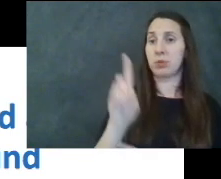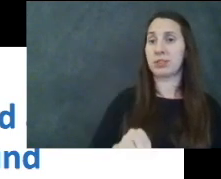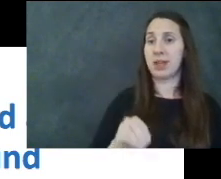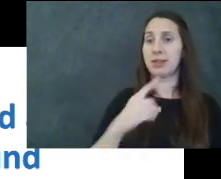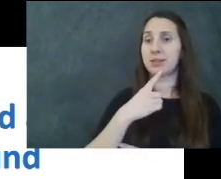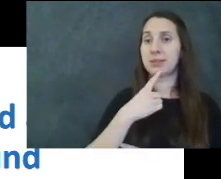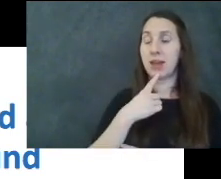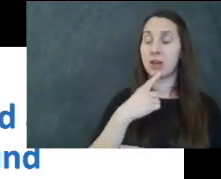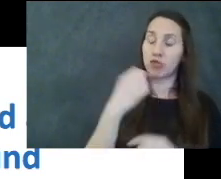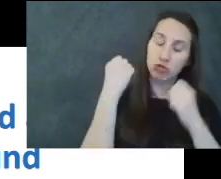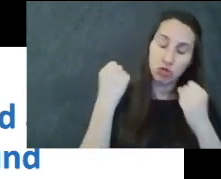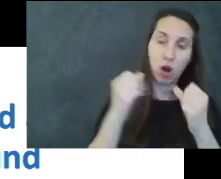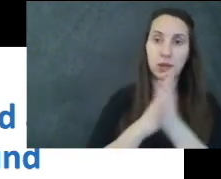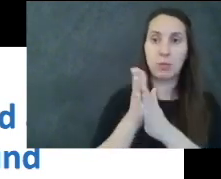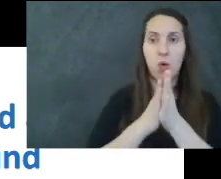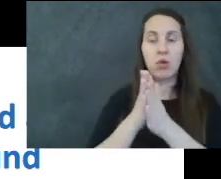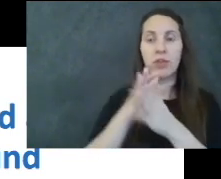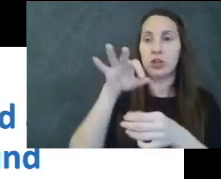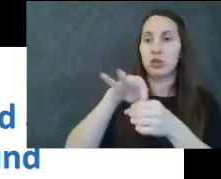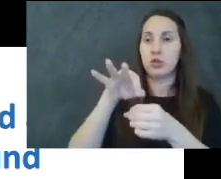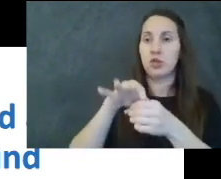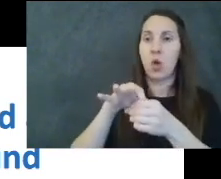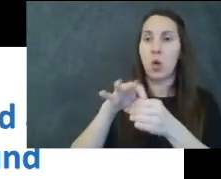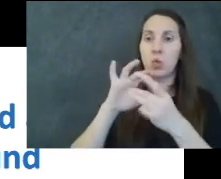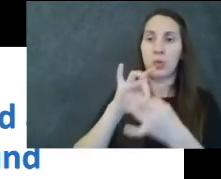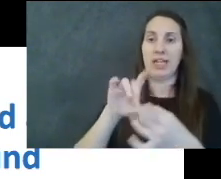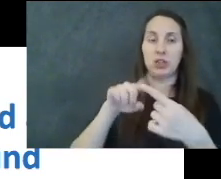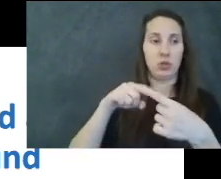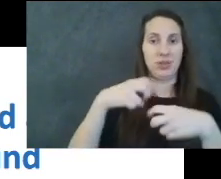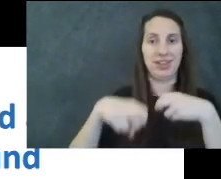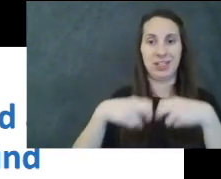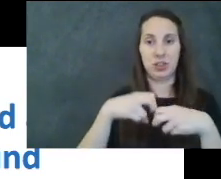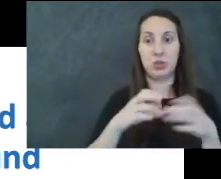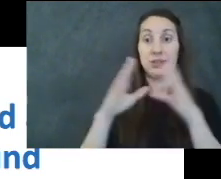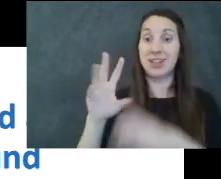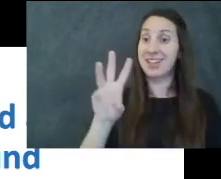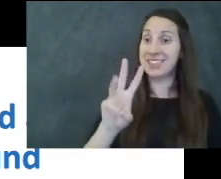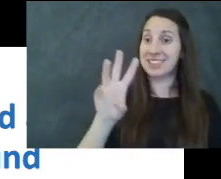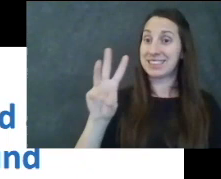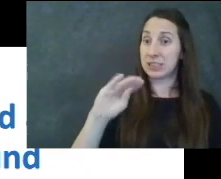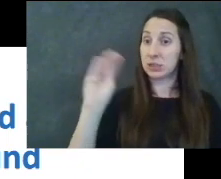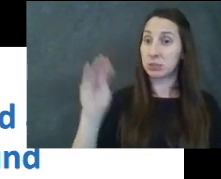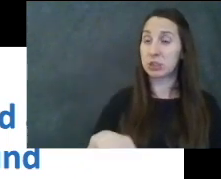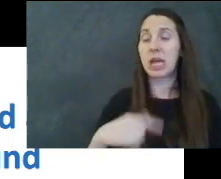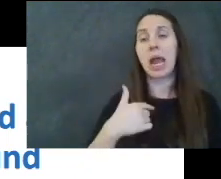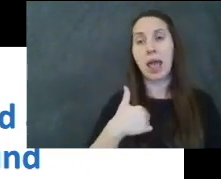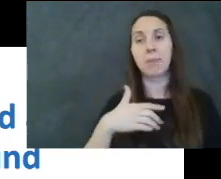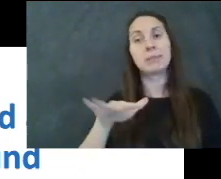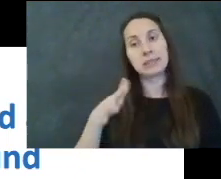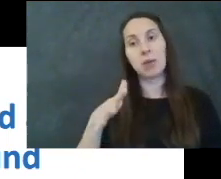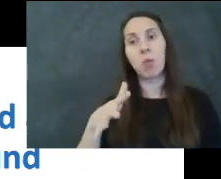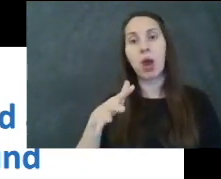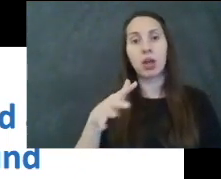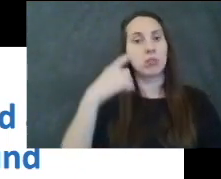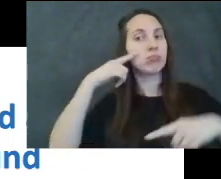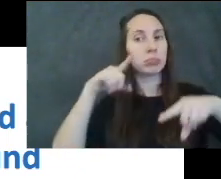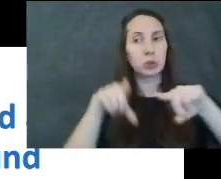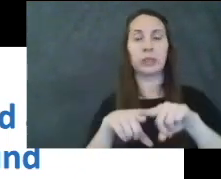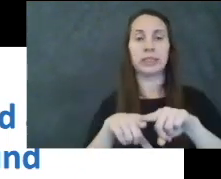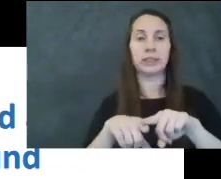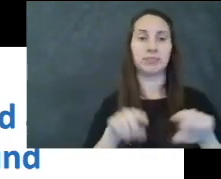I'm motivated to vote by these issues, and 66% saying, I'm at least somewhat in agreement on